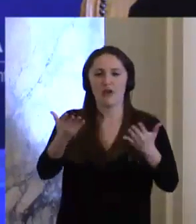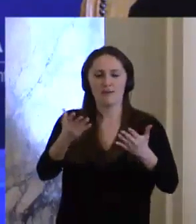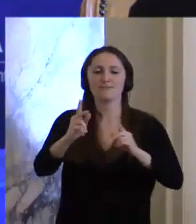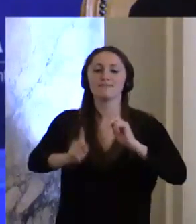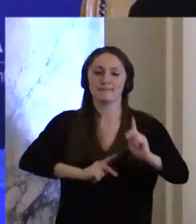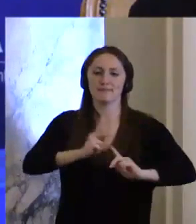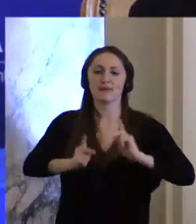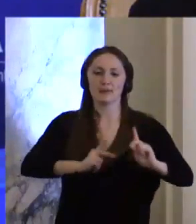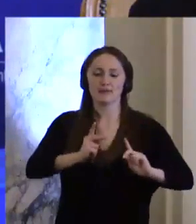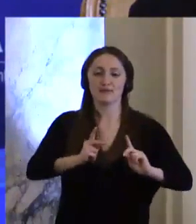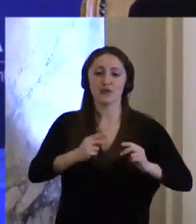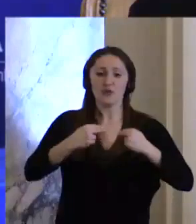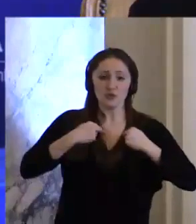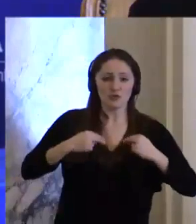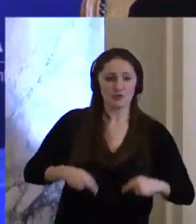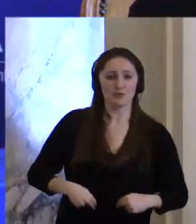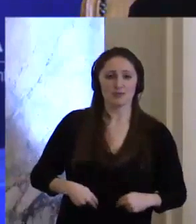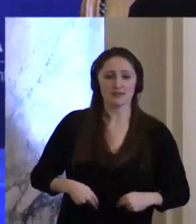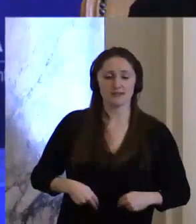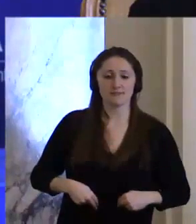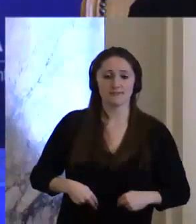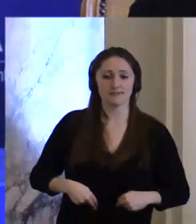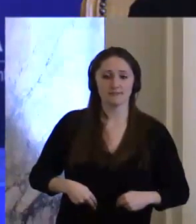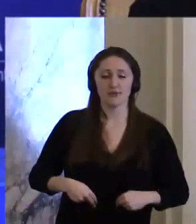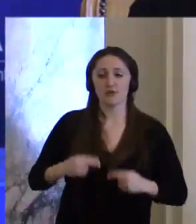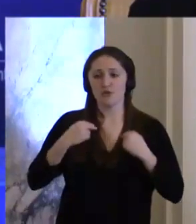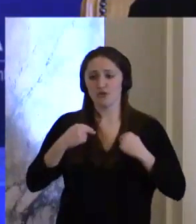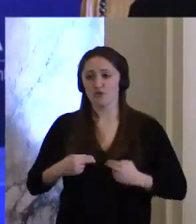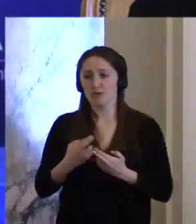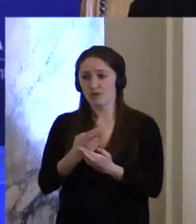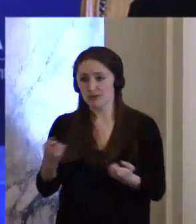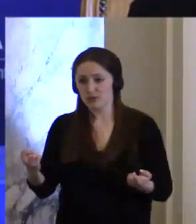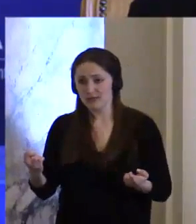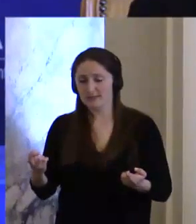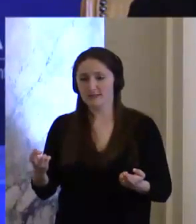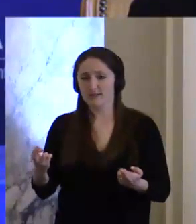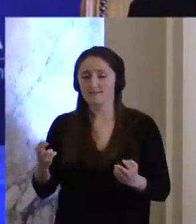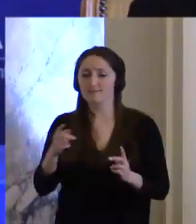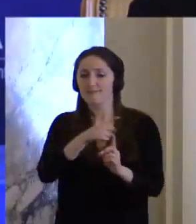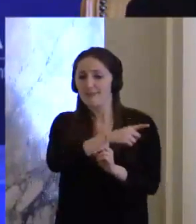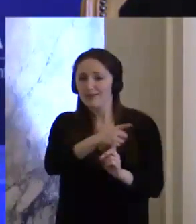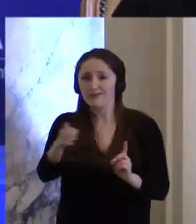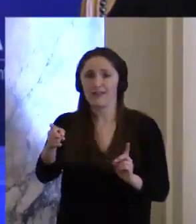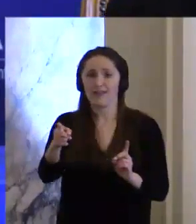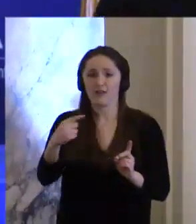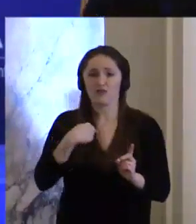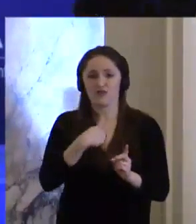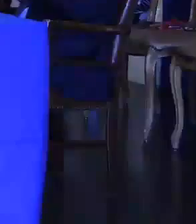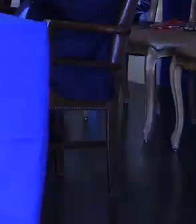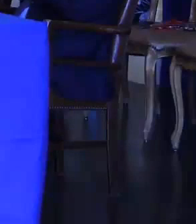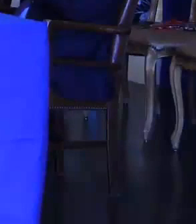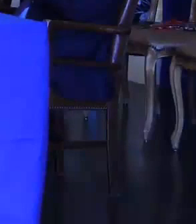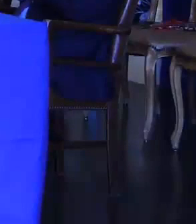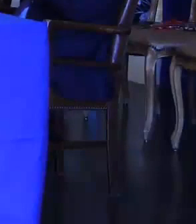A ellos nos debemos y a ellos tenemos que seguir sirviendo. Muchísimas gracias.